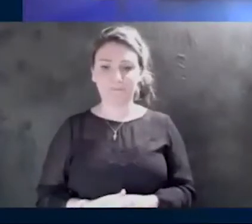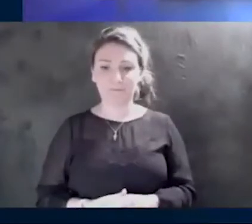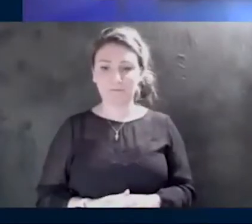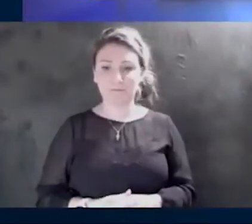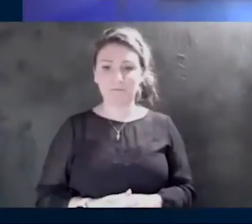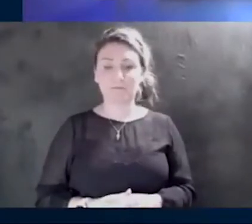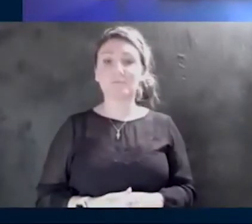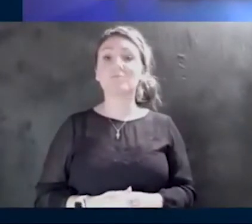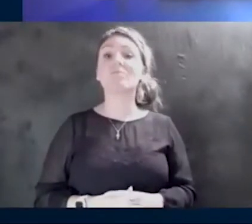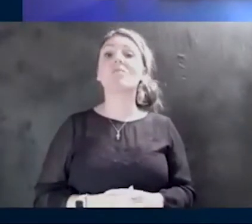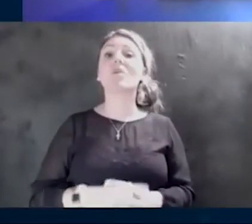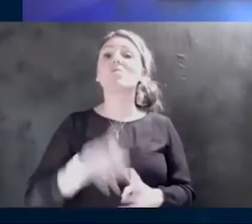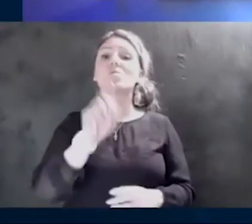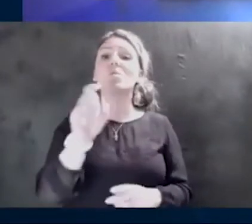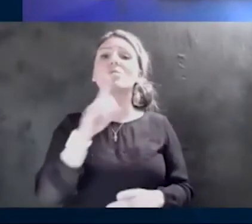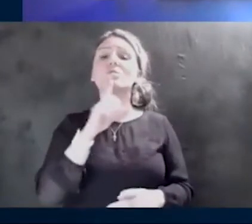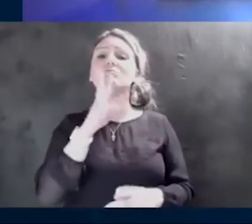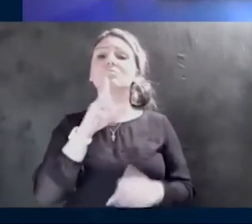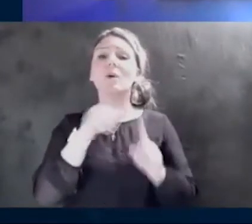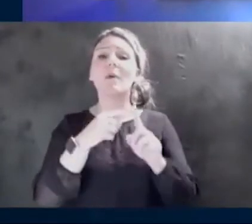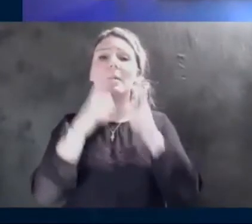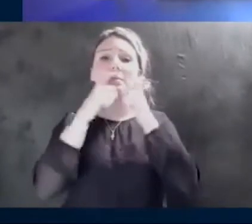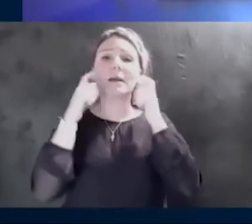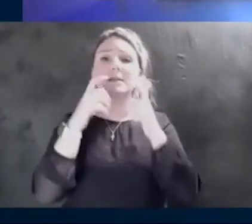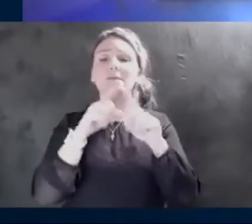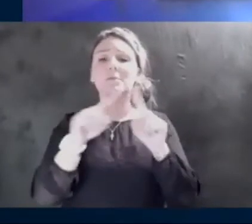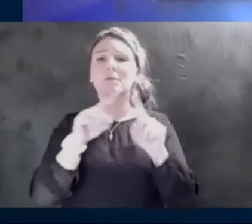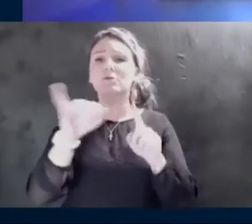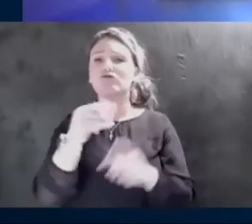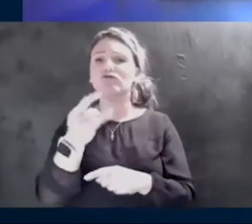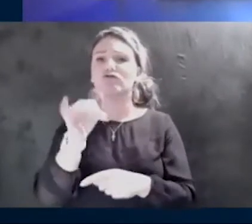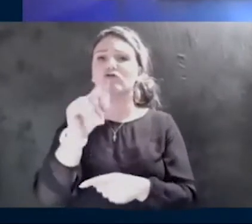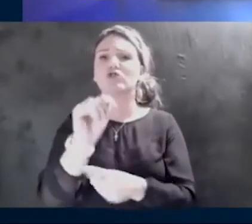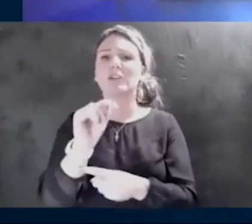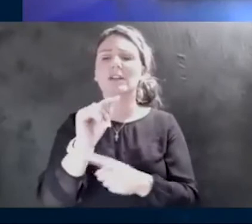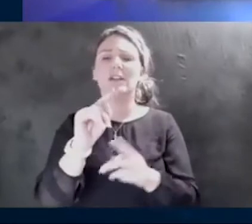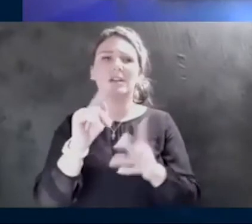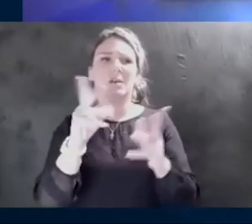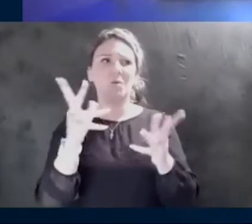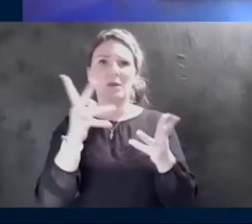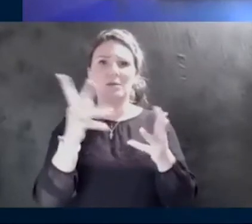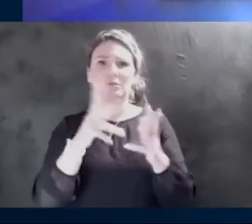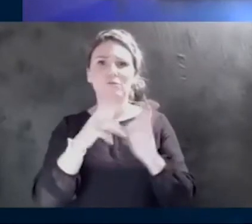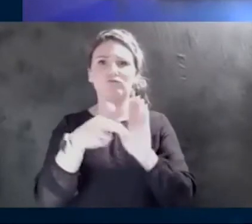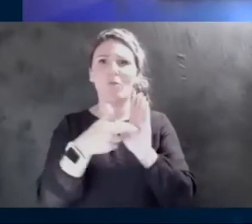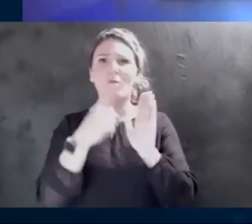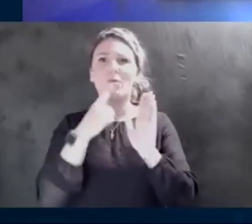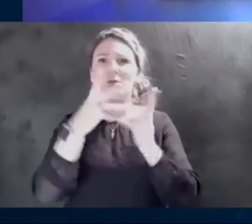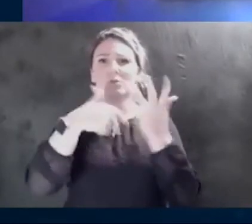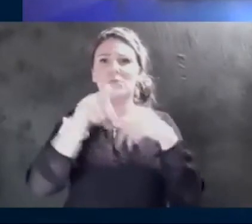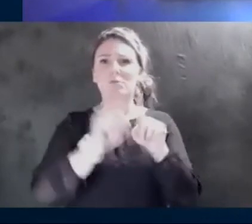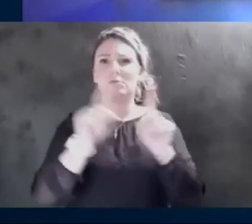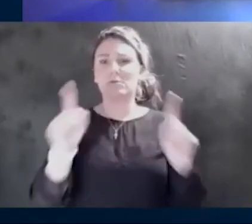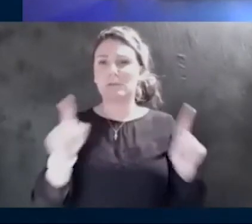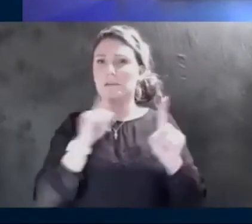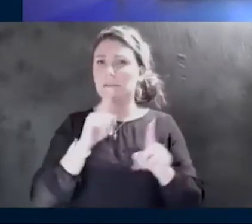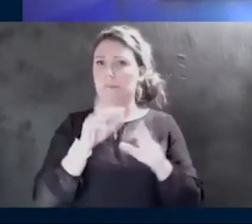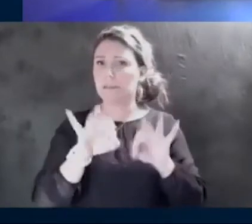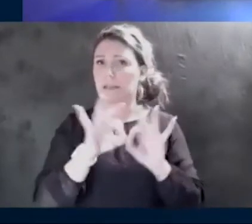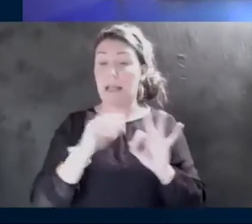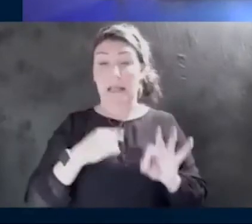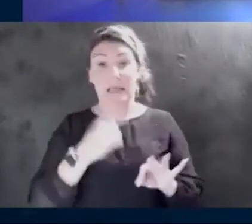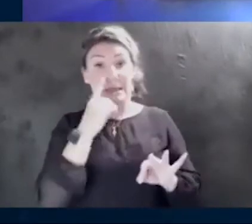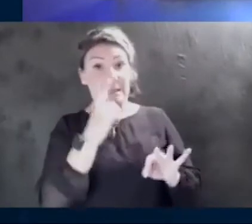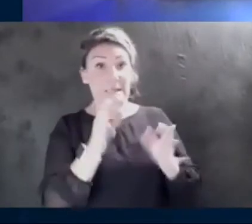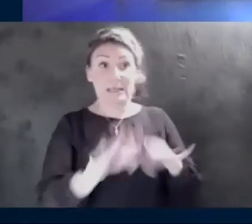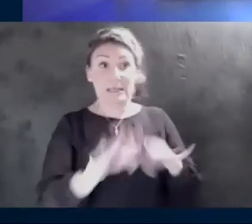about masking, but Janet wants to know, what role does social distancing play in all of this? Man, I think social distancing plays the same role it did at the